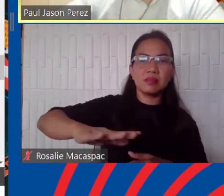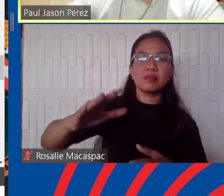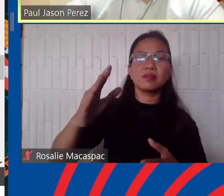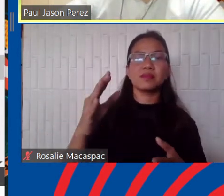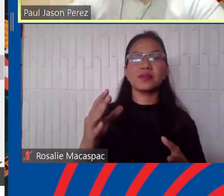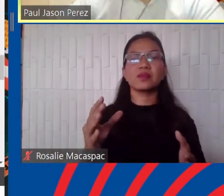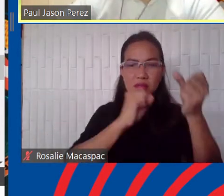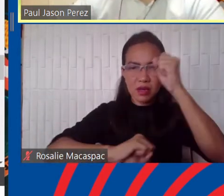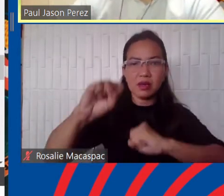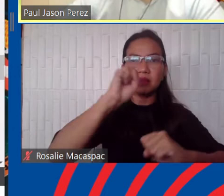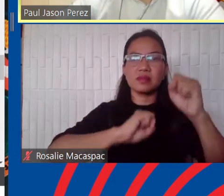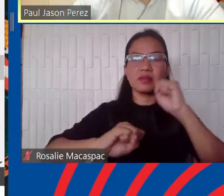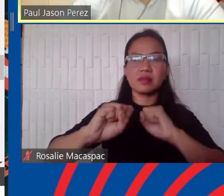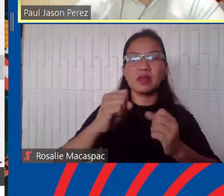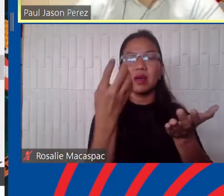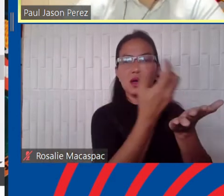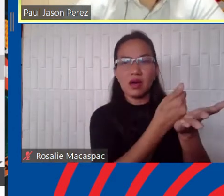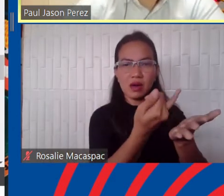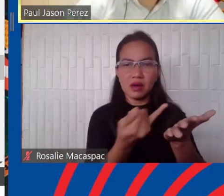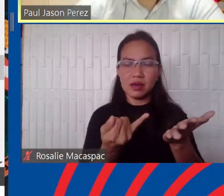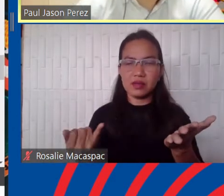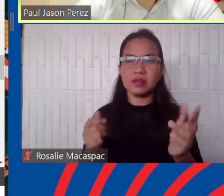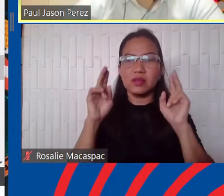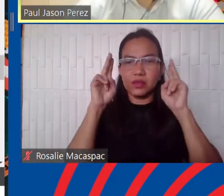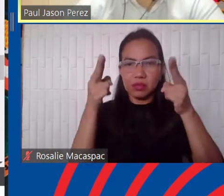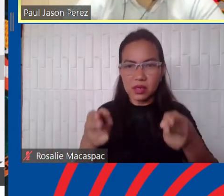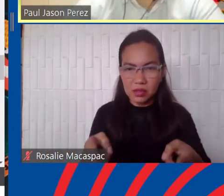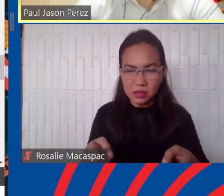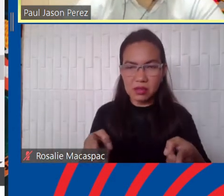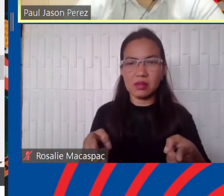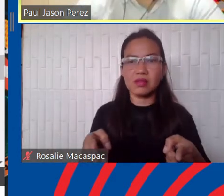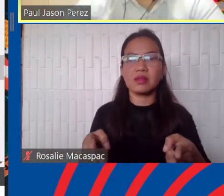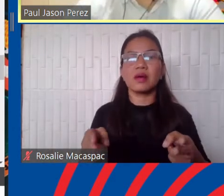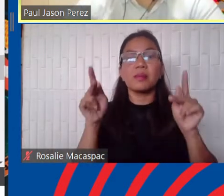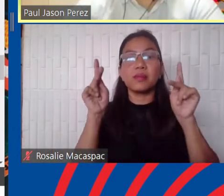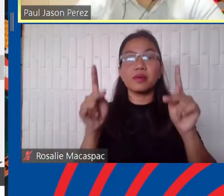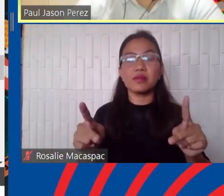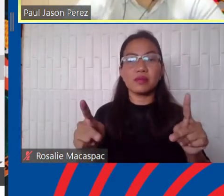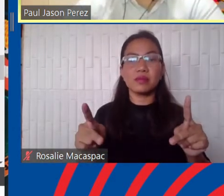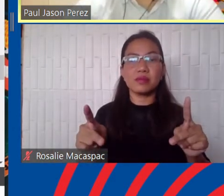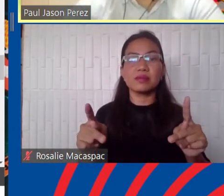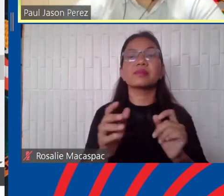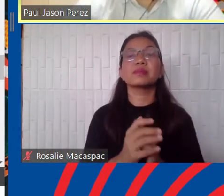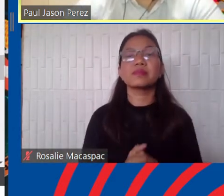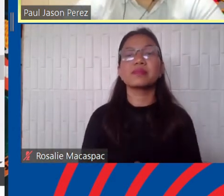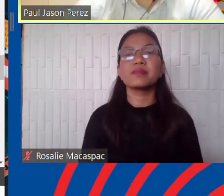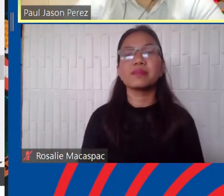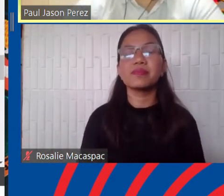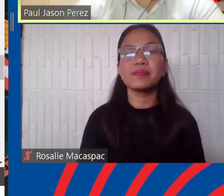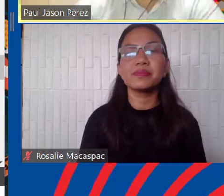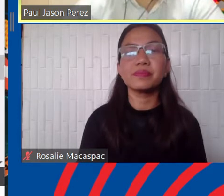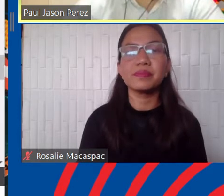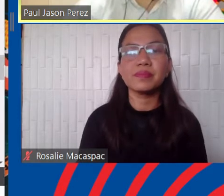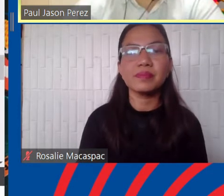the arts and humanities, merong data dito. So if you look at, for example, chemistry,